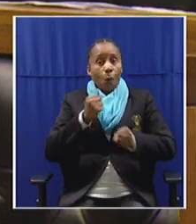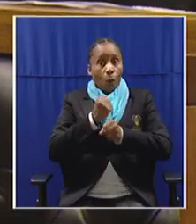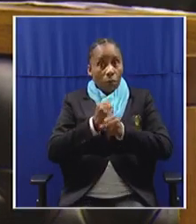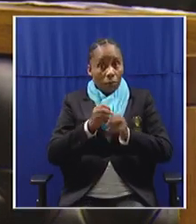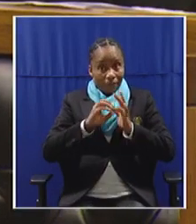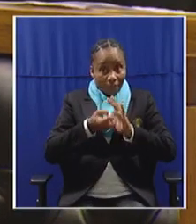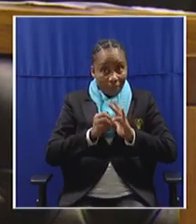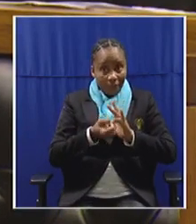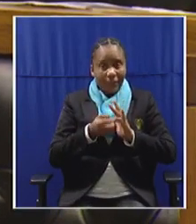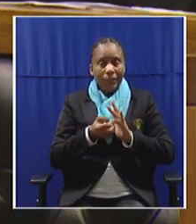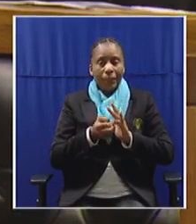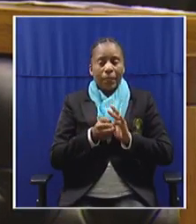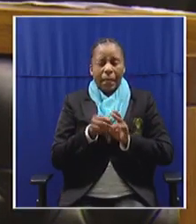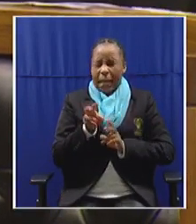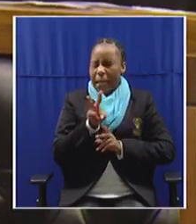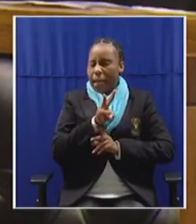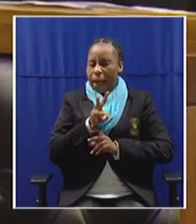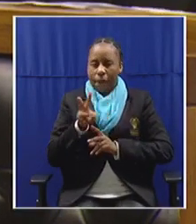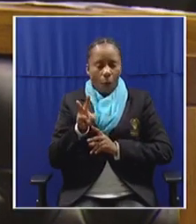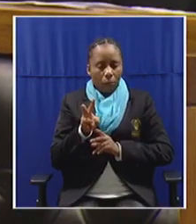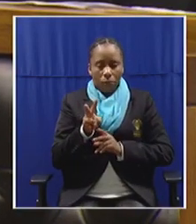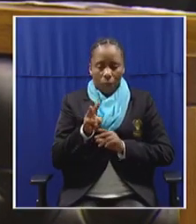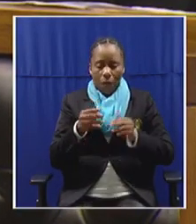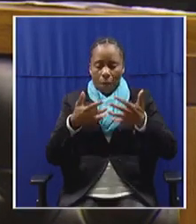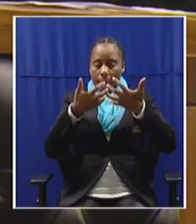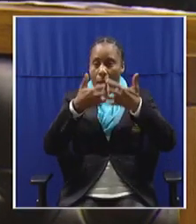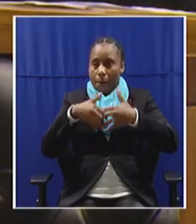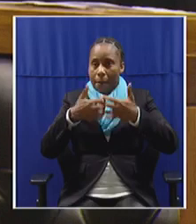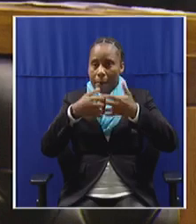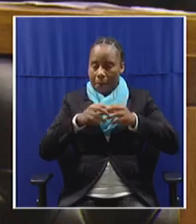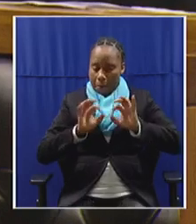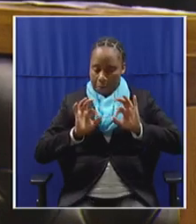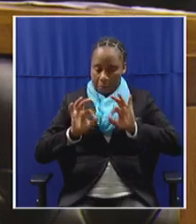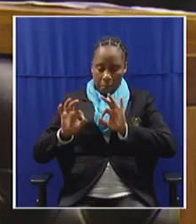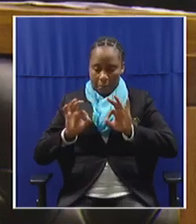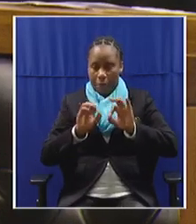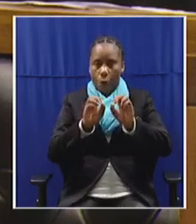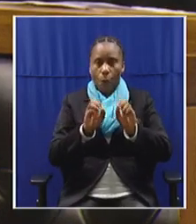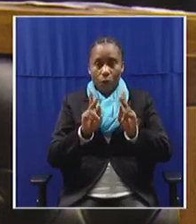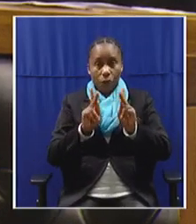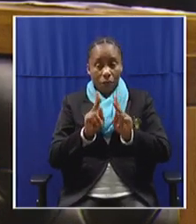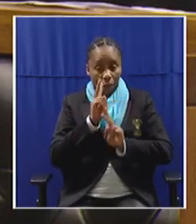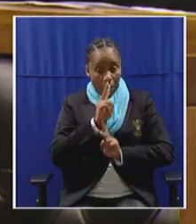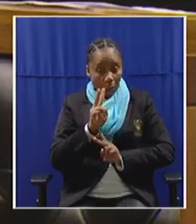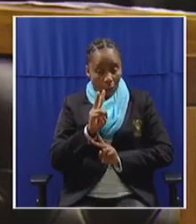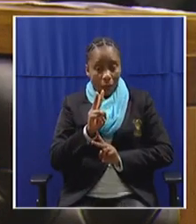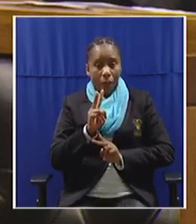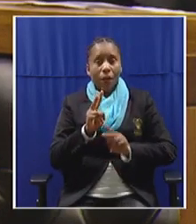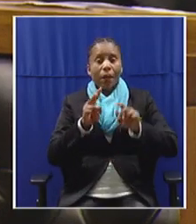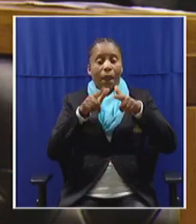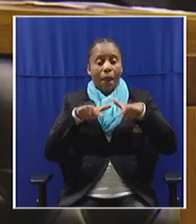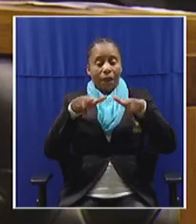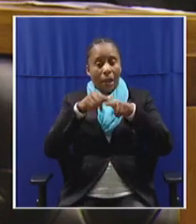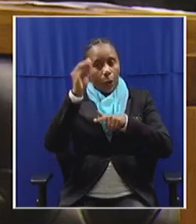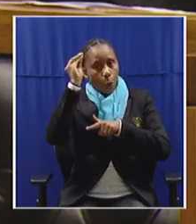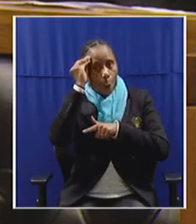and coordination of relevant opportunities, taking into account the level of know-how